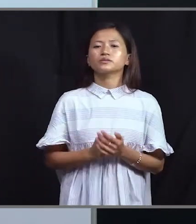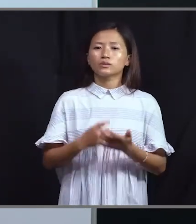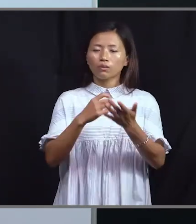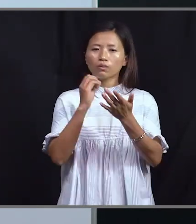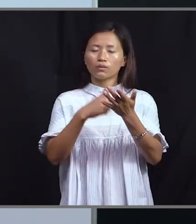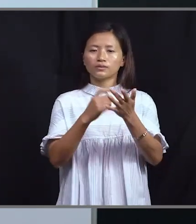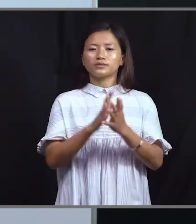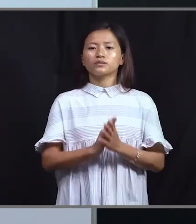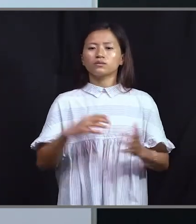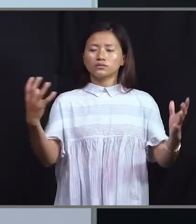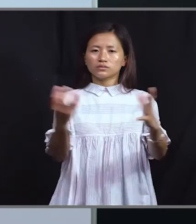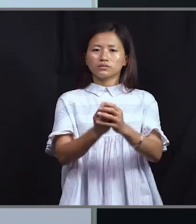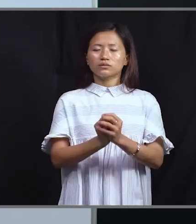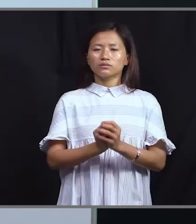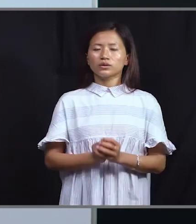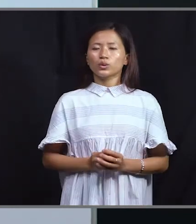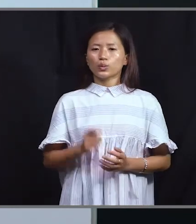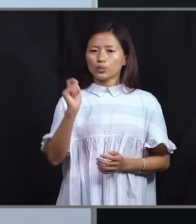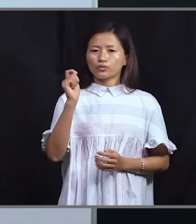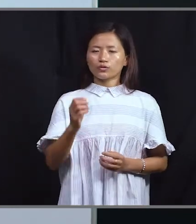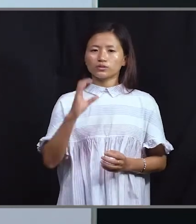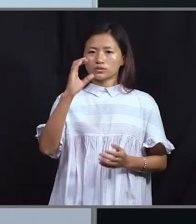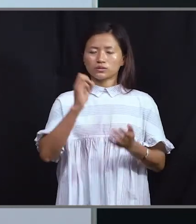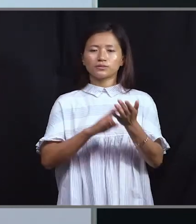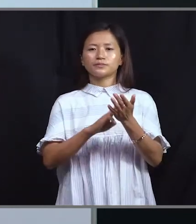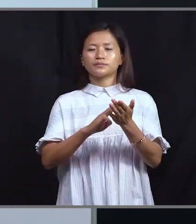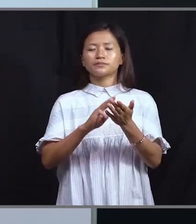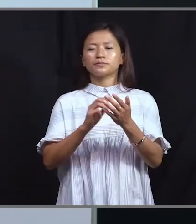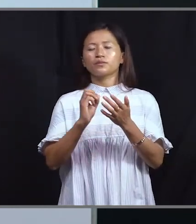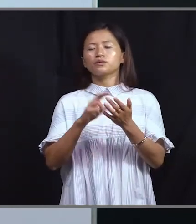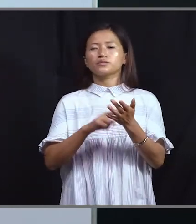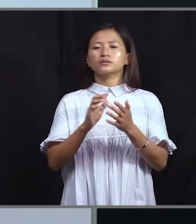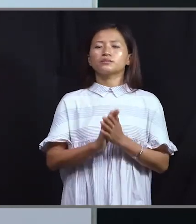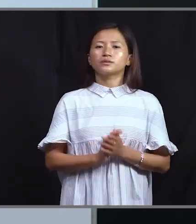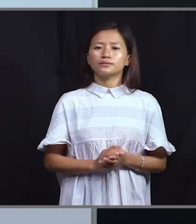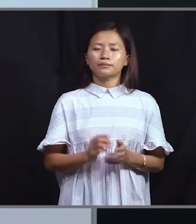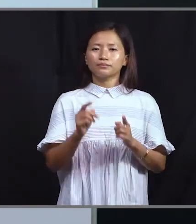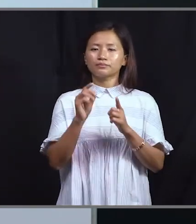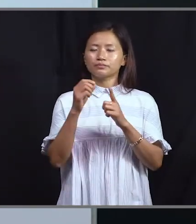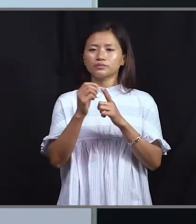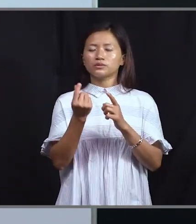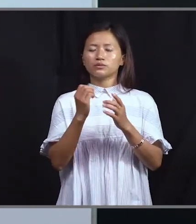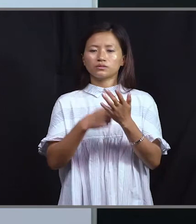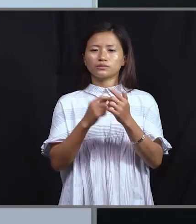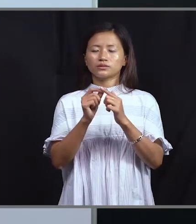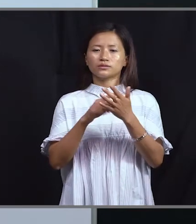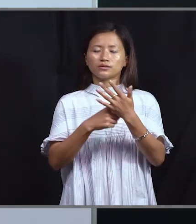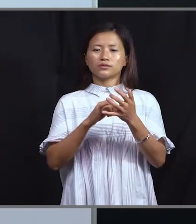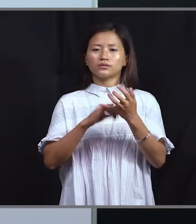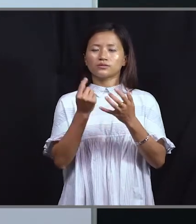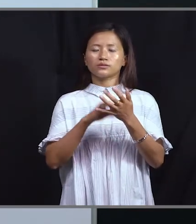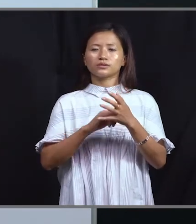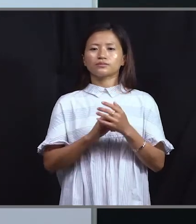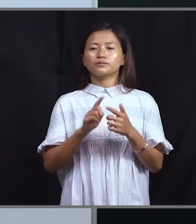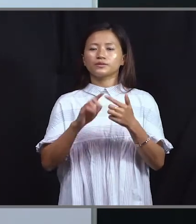those together and work for a common purpose. Okay, so that is the concept of coordination. Coordination is nothing but